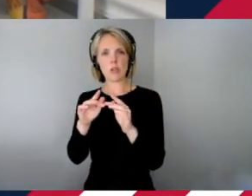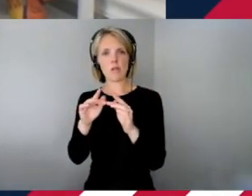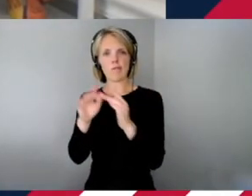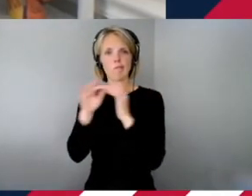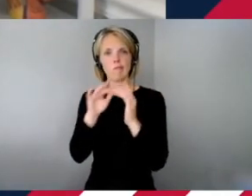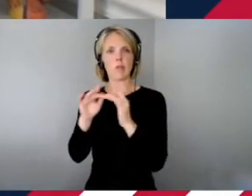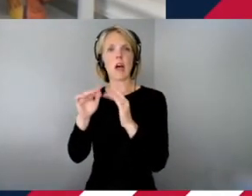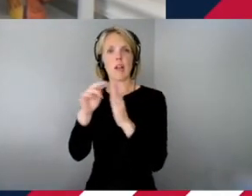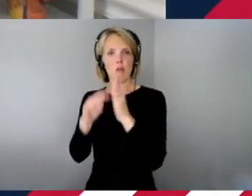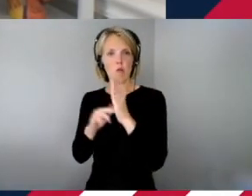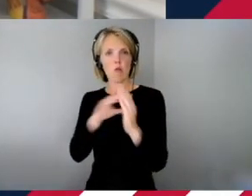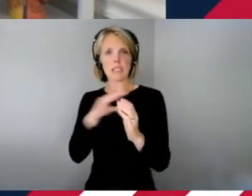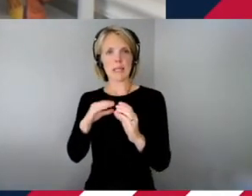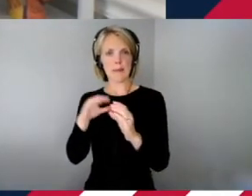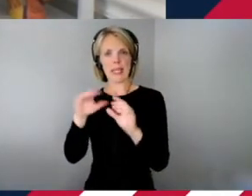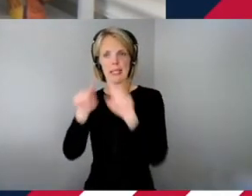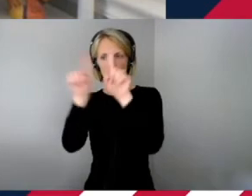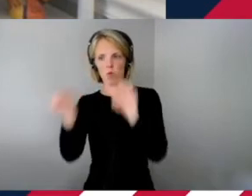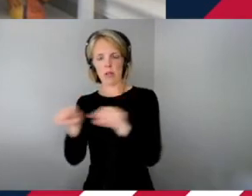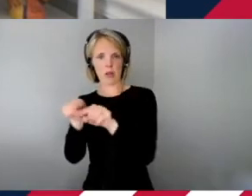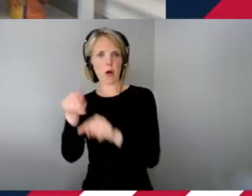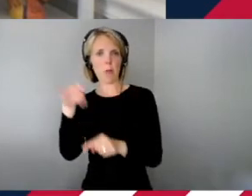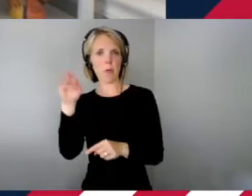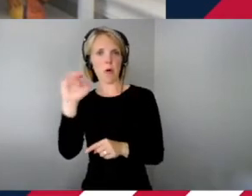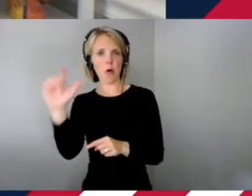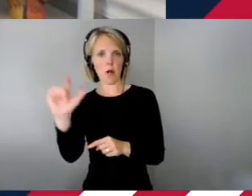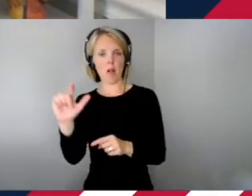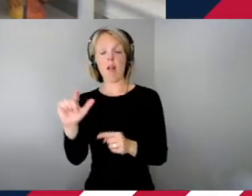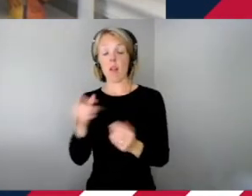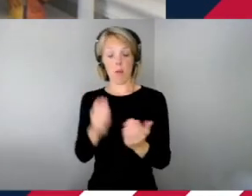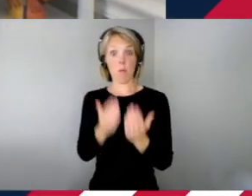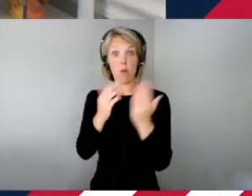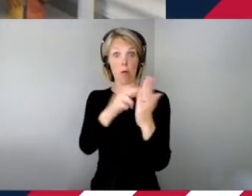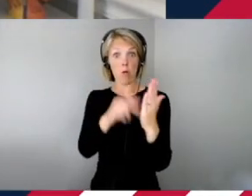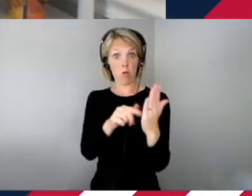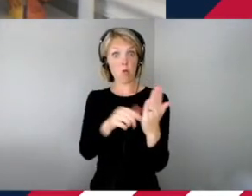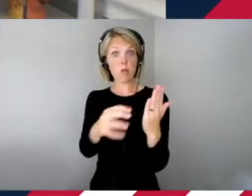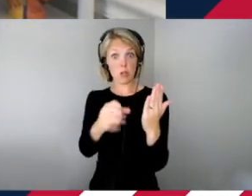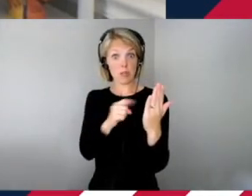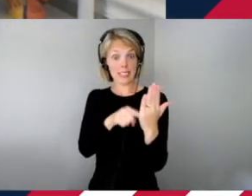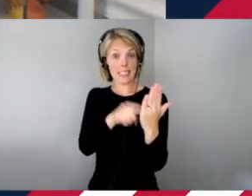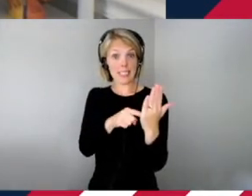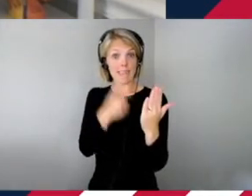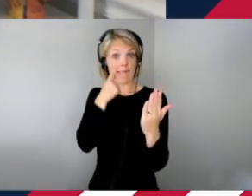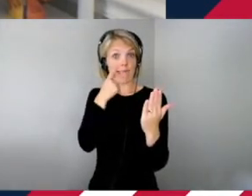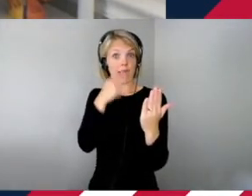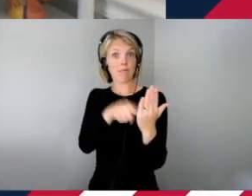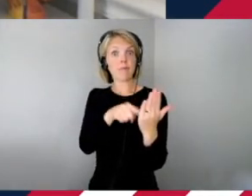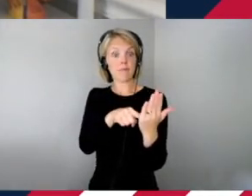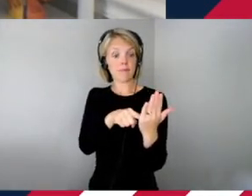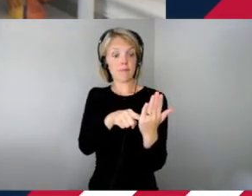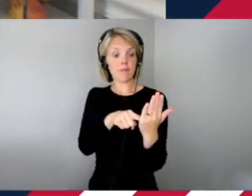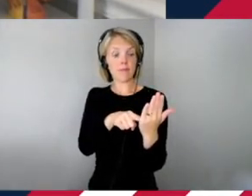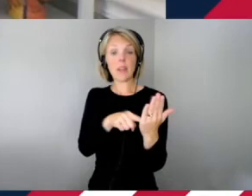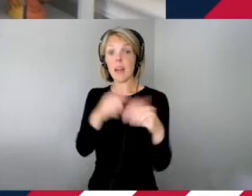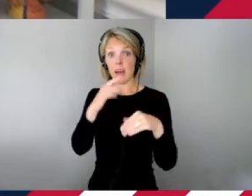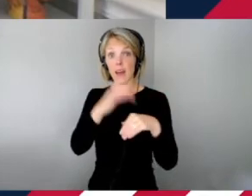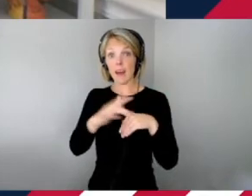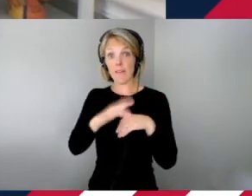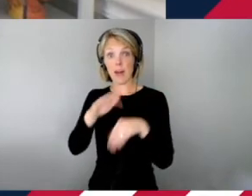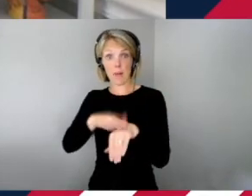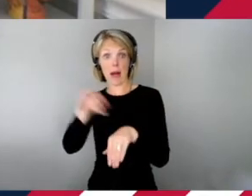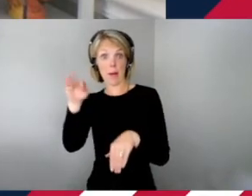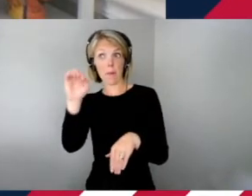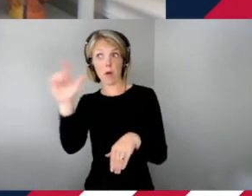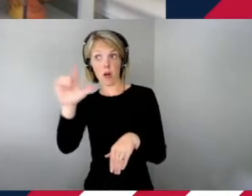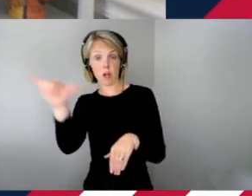portal. I would like to note that the proposed rules you received a short time ago and are available on the portal were